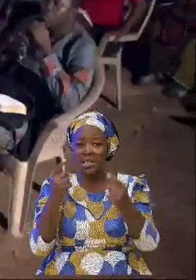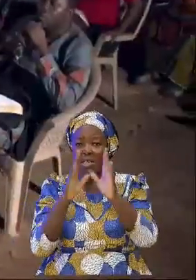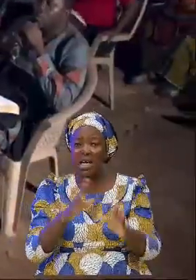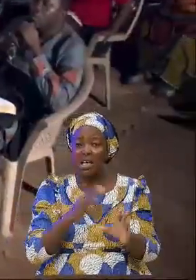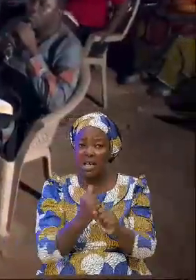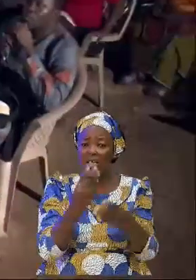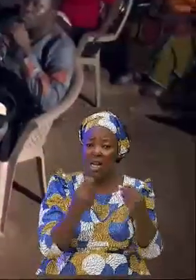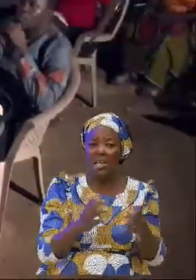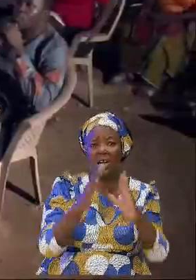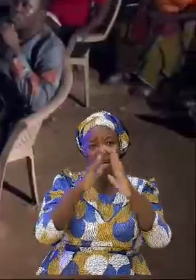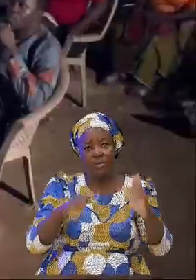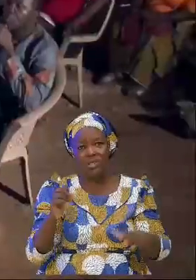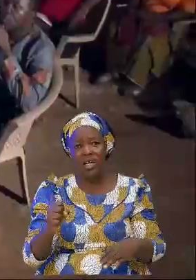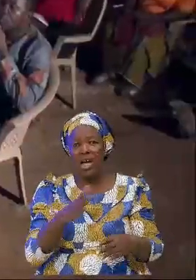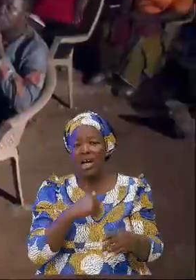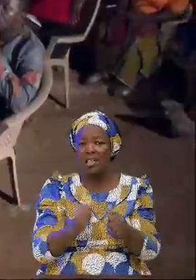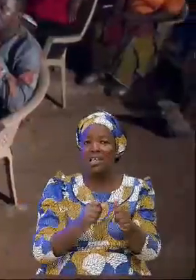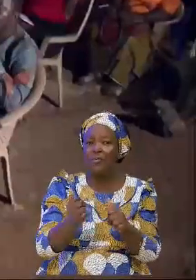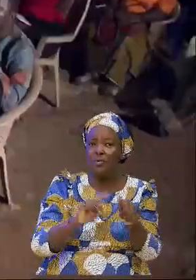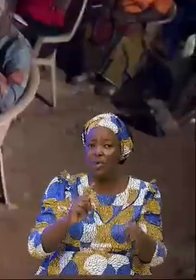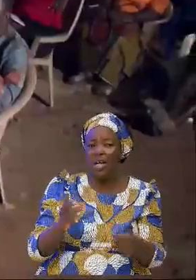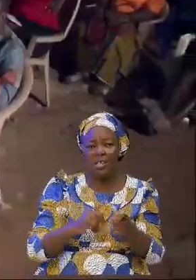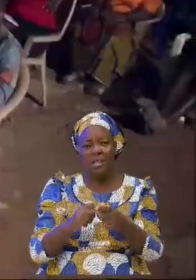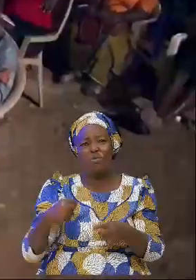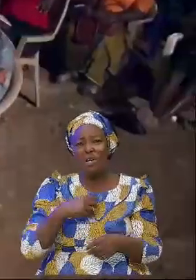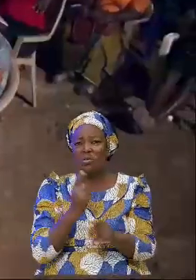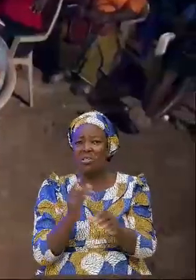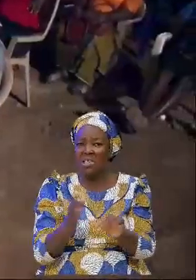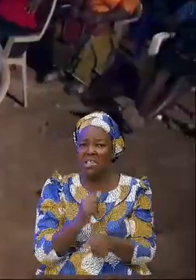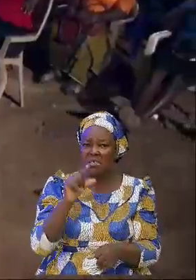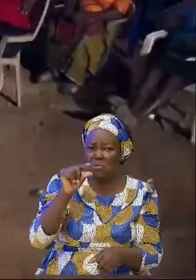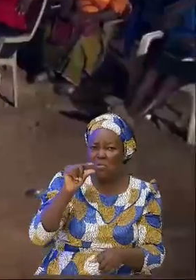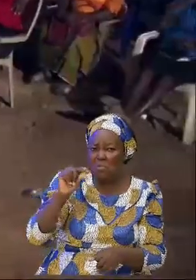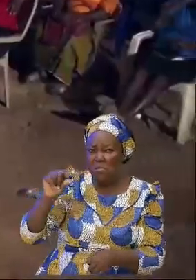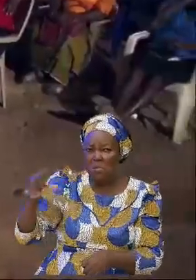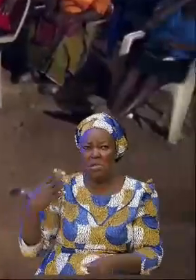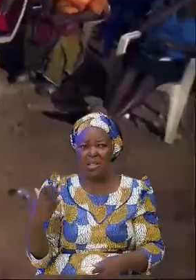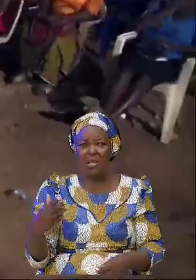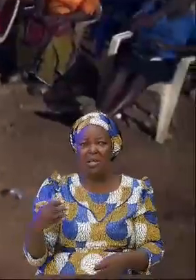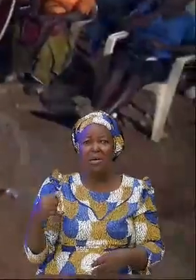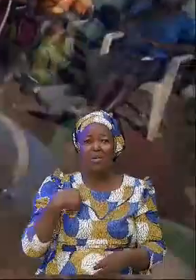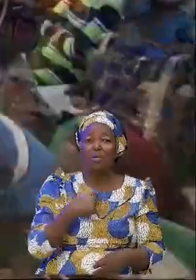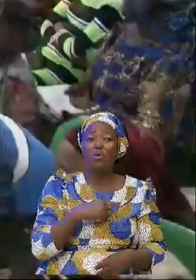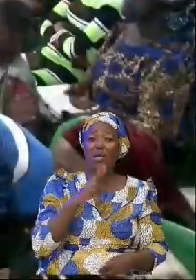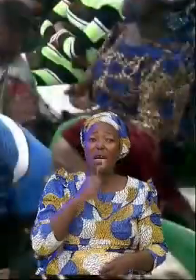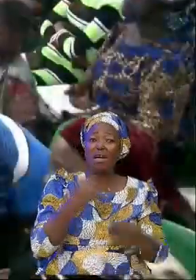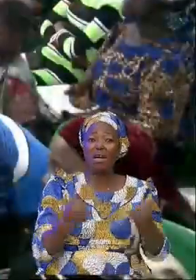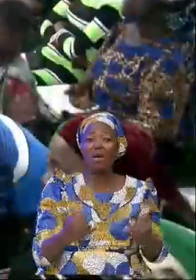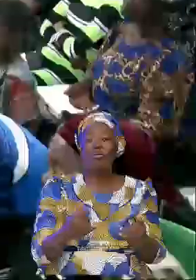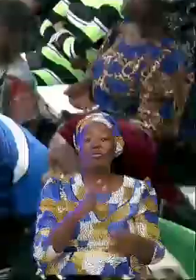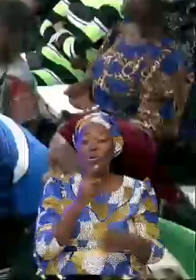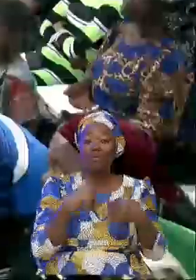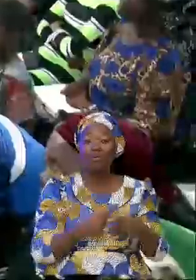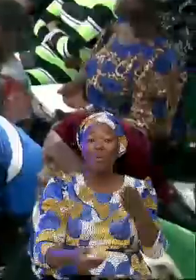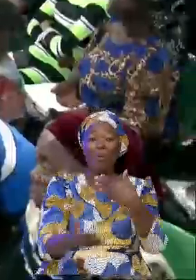city, if the sinners who are getting land and houses, in the everywhere, if the, and then we are just getting the remnant. We